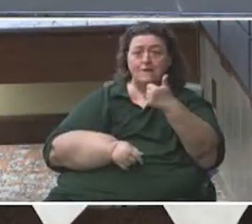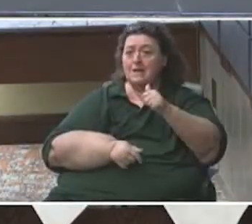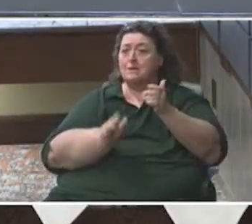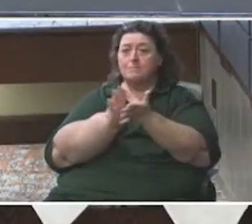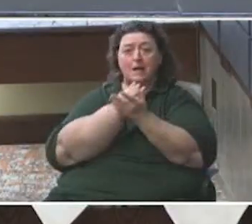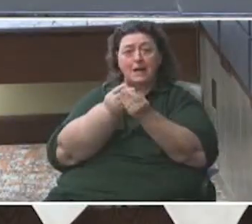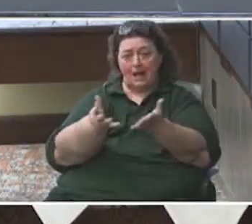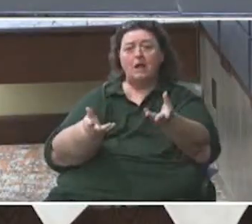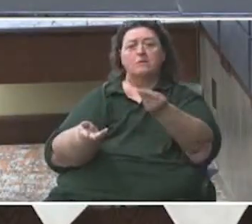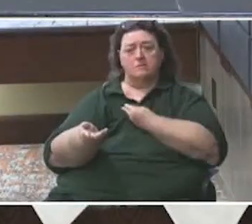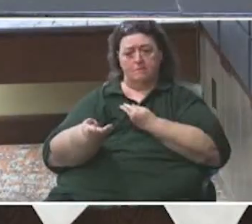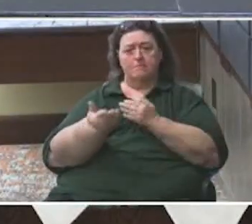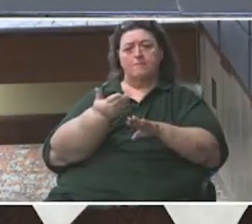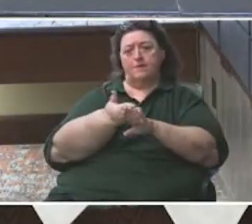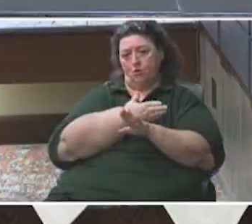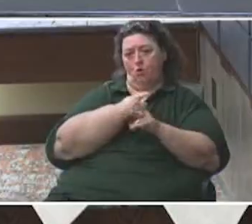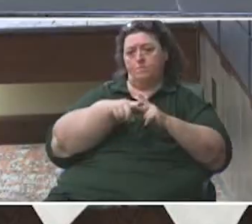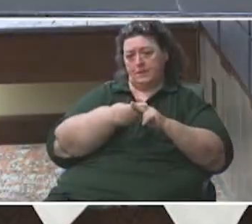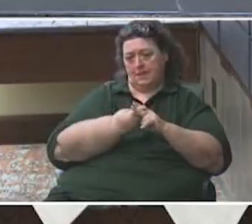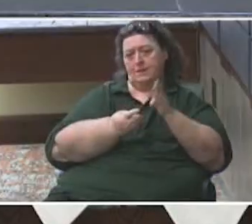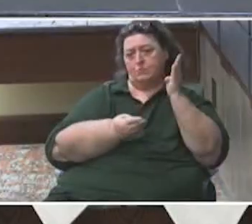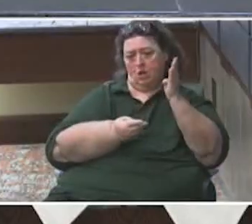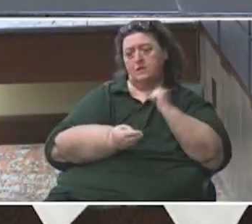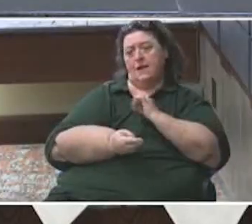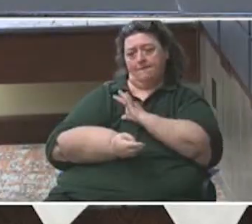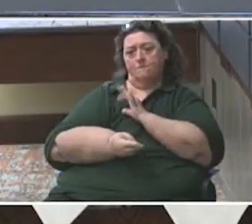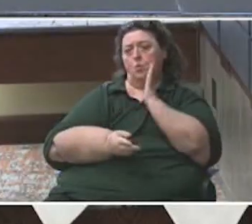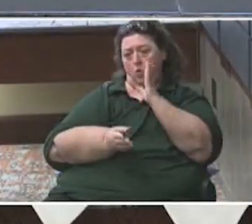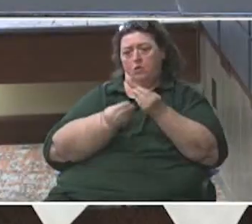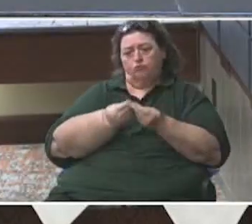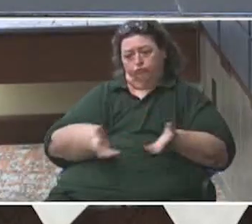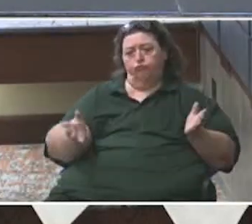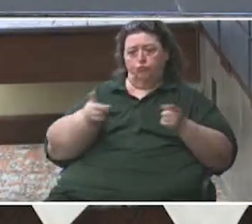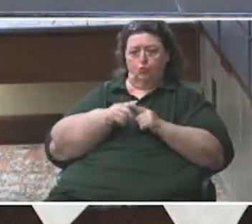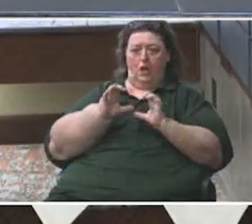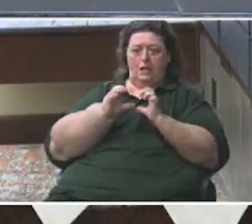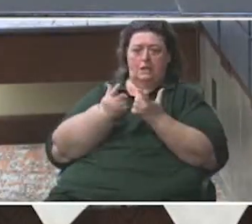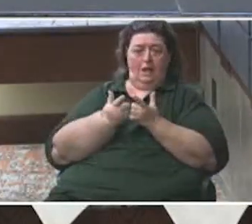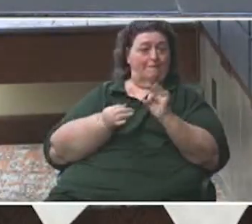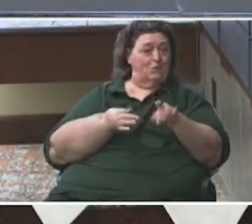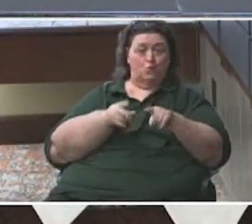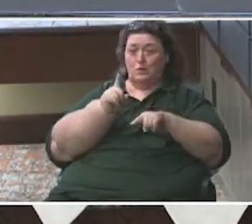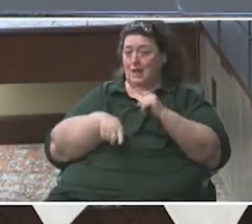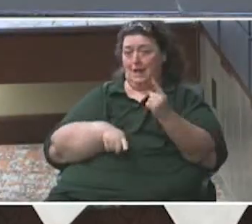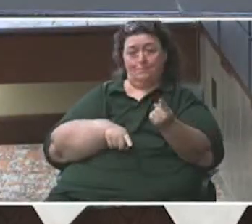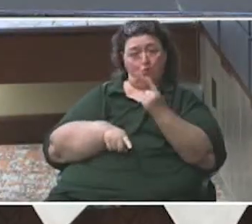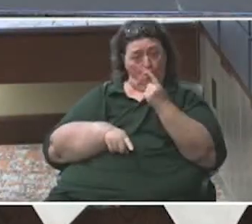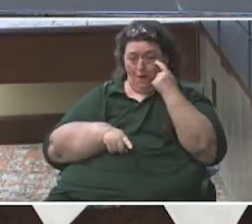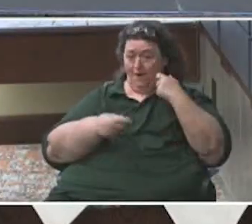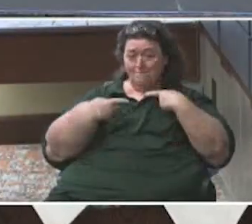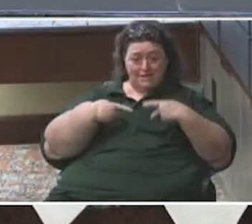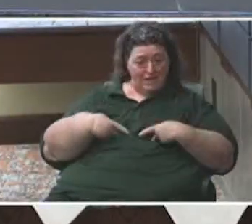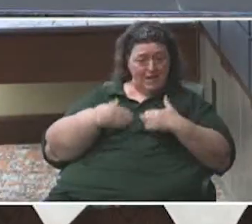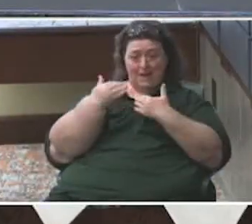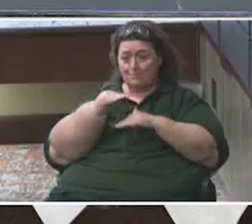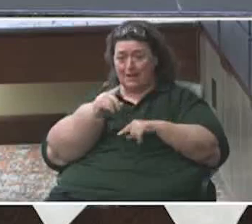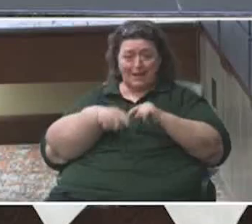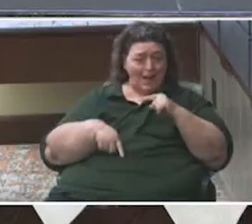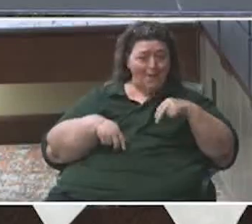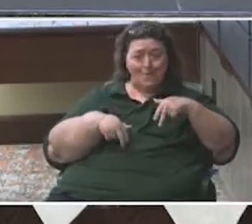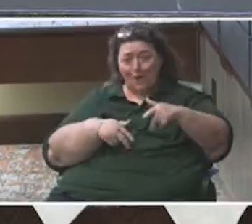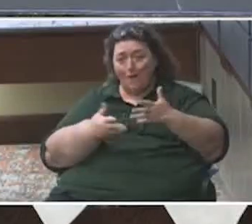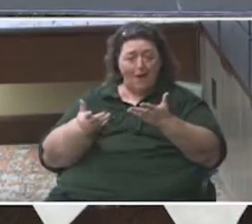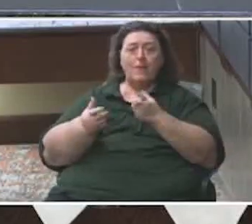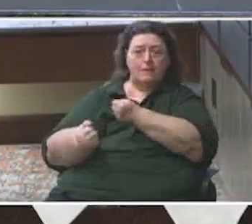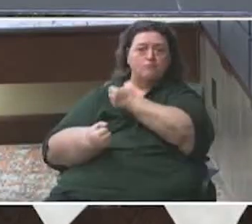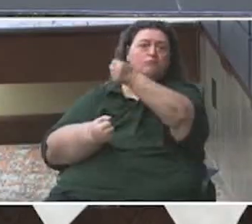please let us know at the beginning of your presentation and staff will distribute those to council. If you're unable to approach the podium due to physical limitations, a